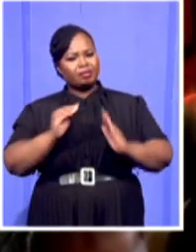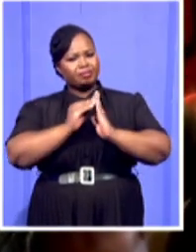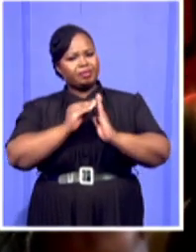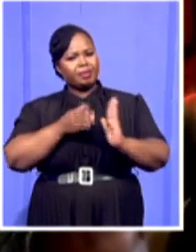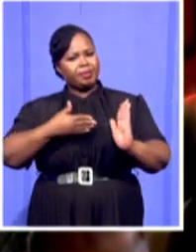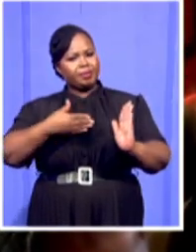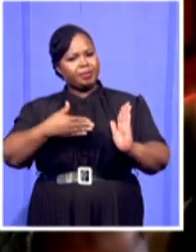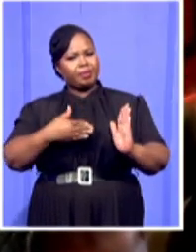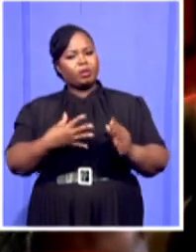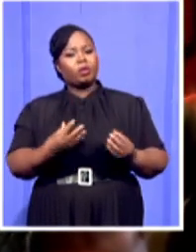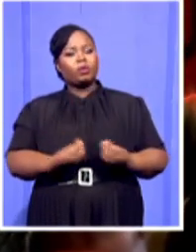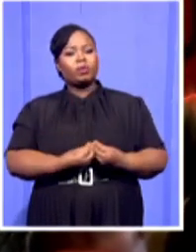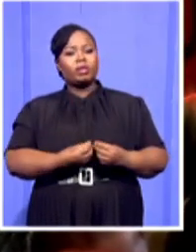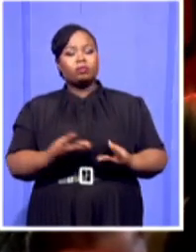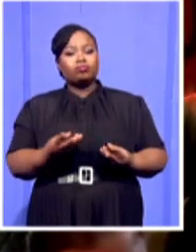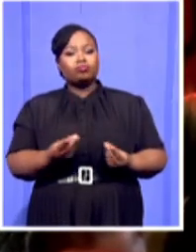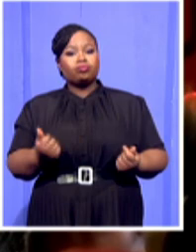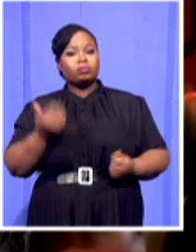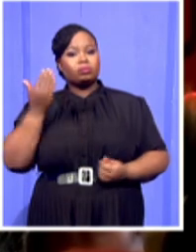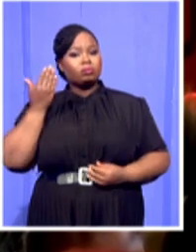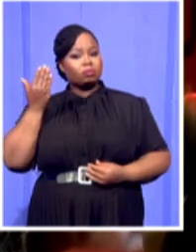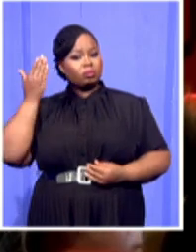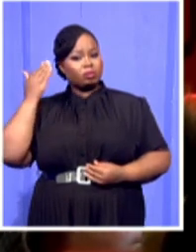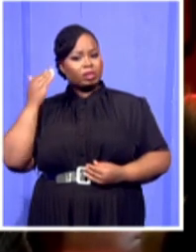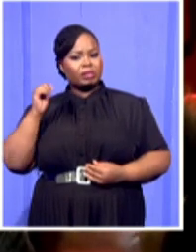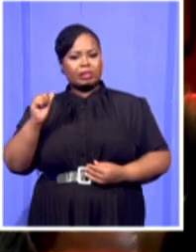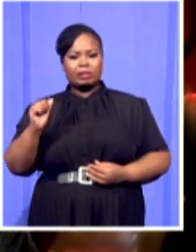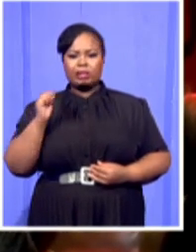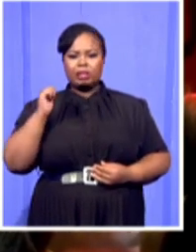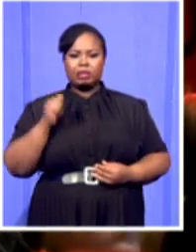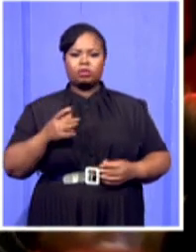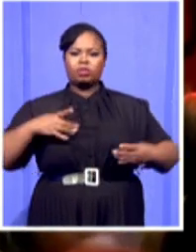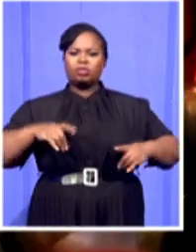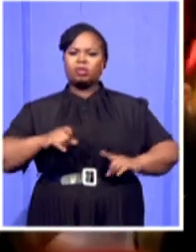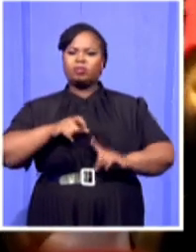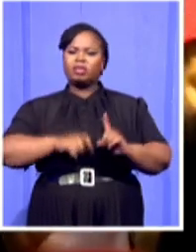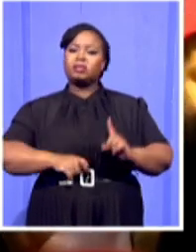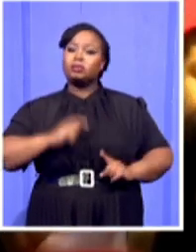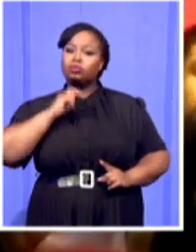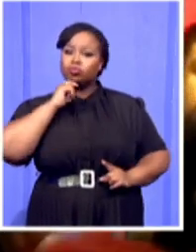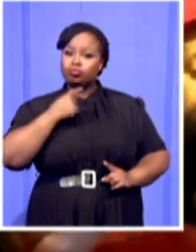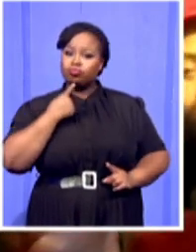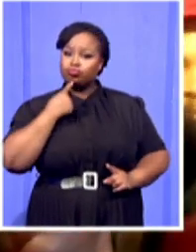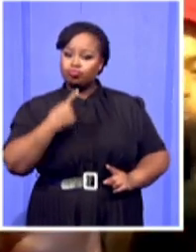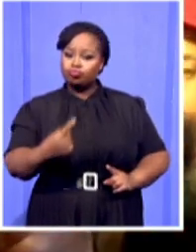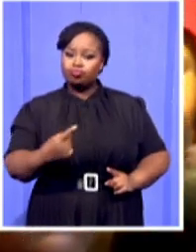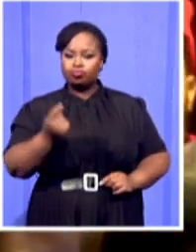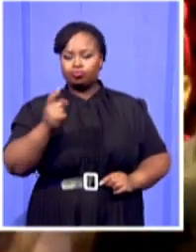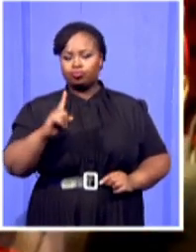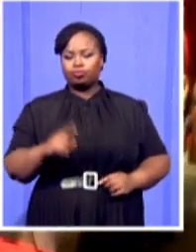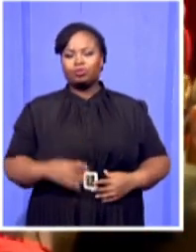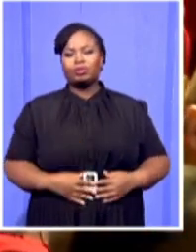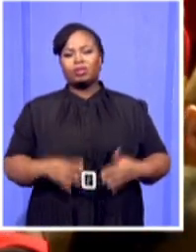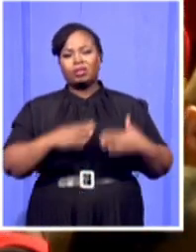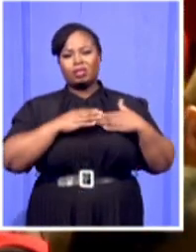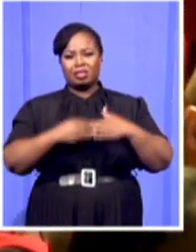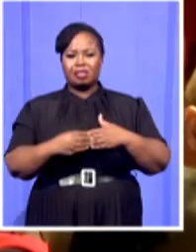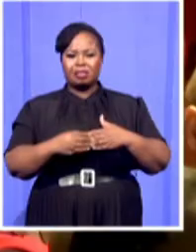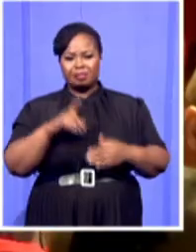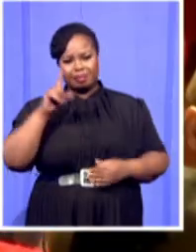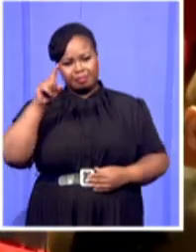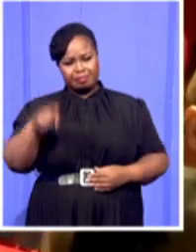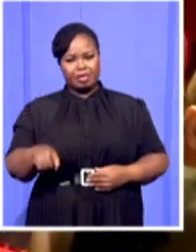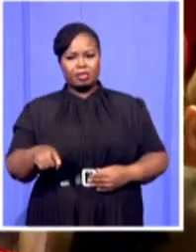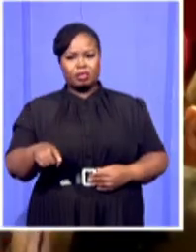in line with the resolve we did yesterday, where the chairperson clearly indicated that the leadership was going